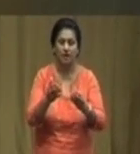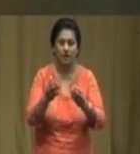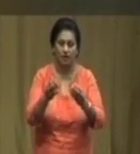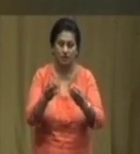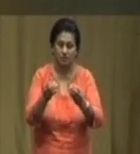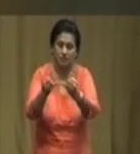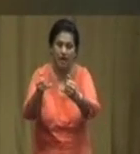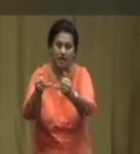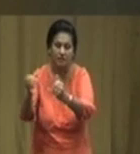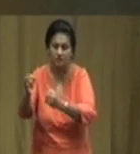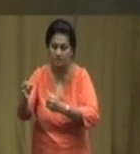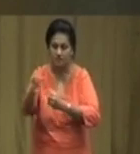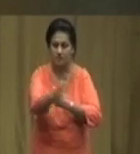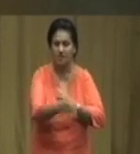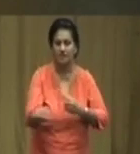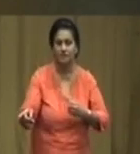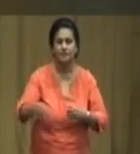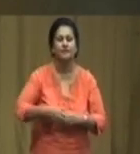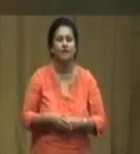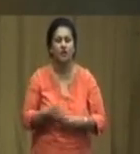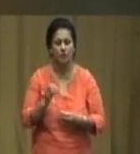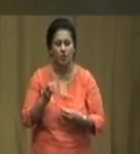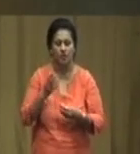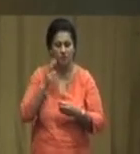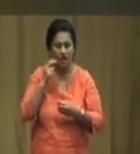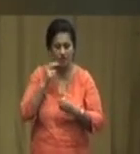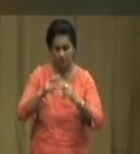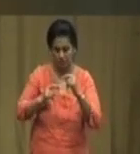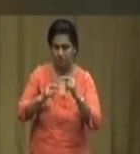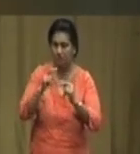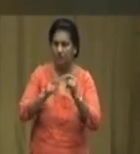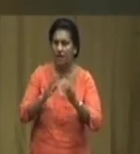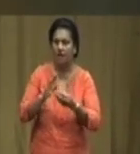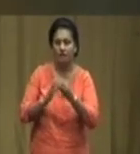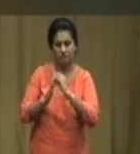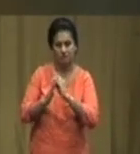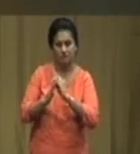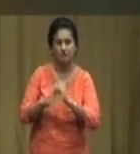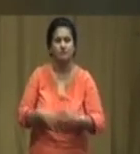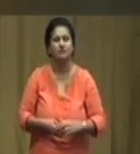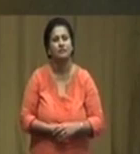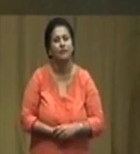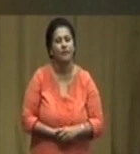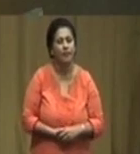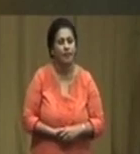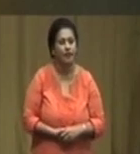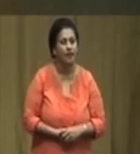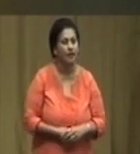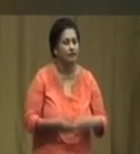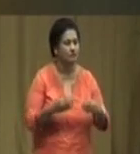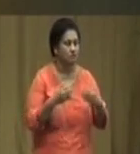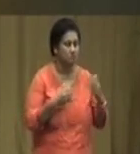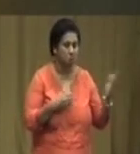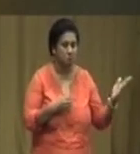ORU. So I don't think that's an area we have done what we wanted. I think the time and say wasn't quite right for us. I think we're very much in a position. And Wayne gave us some